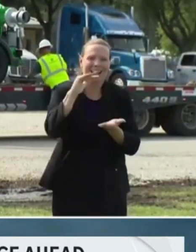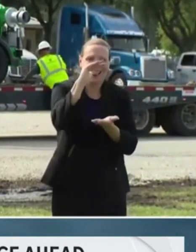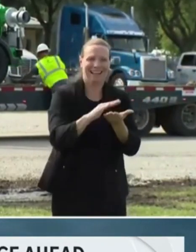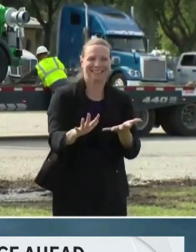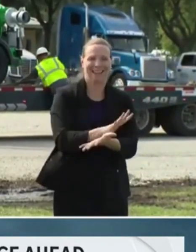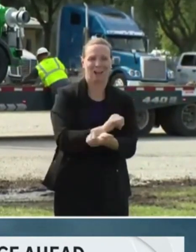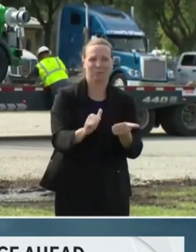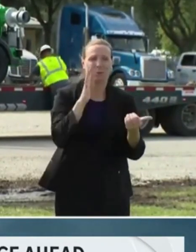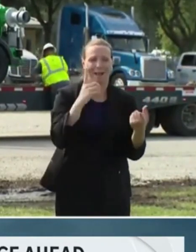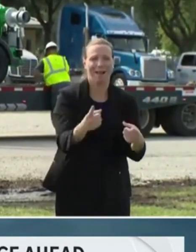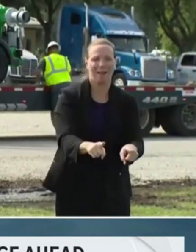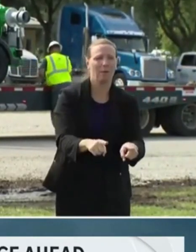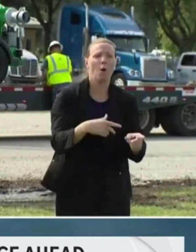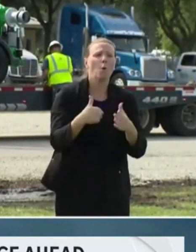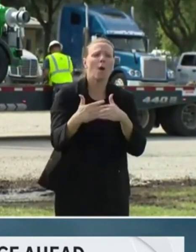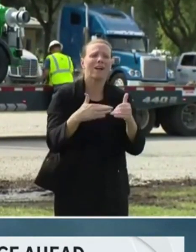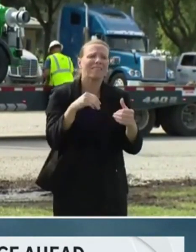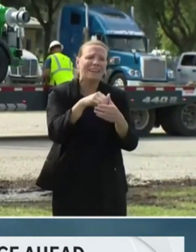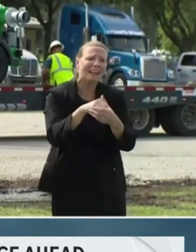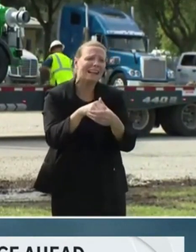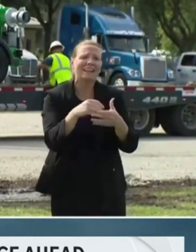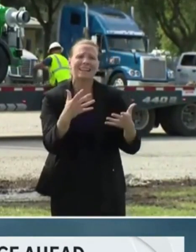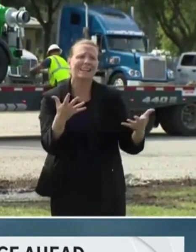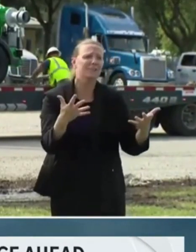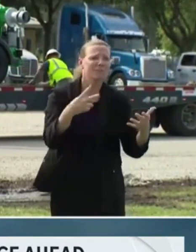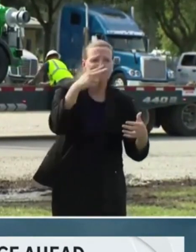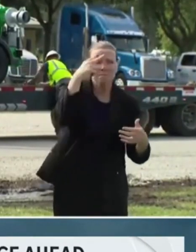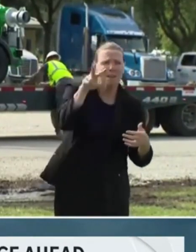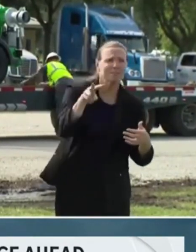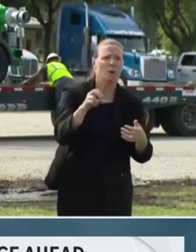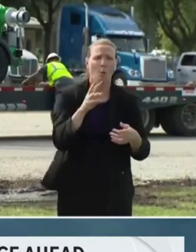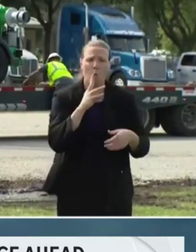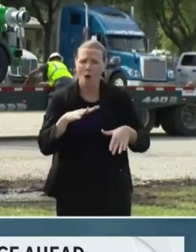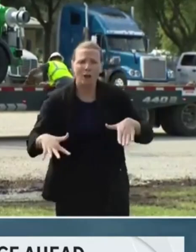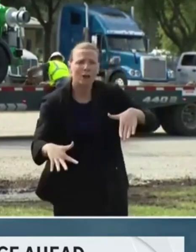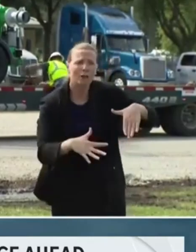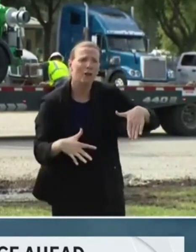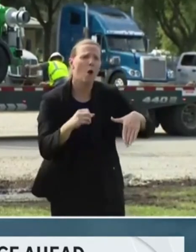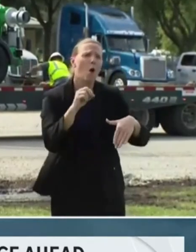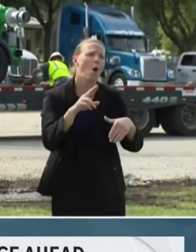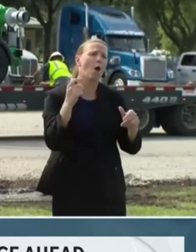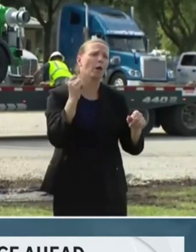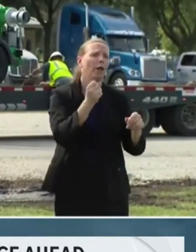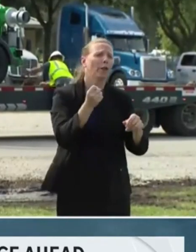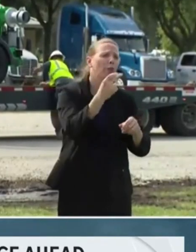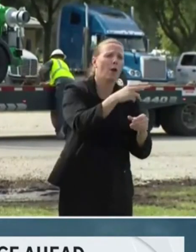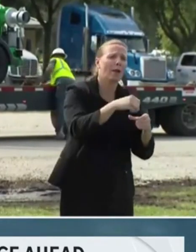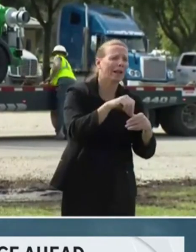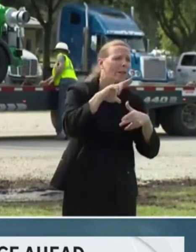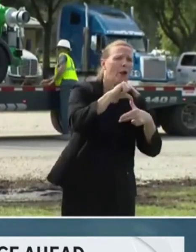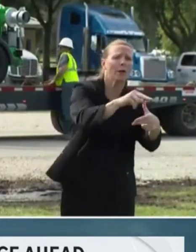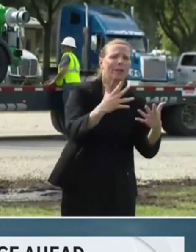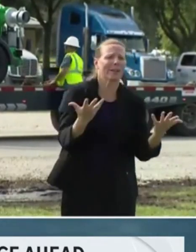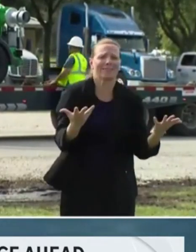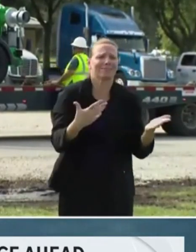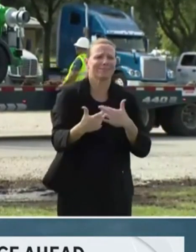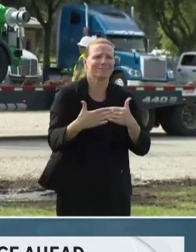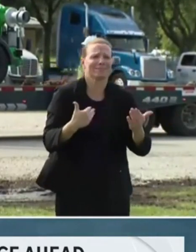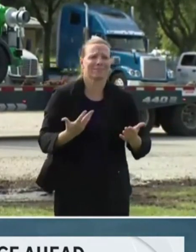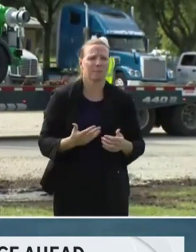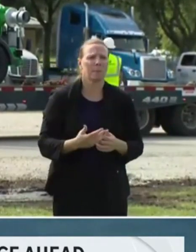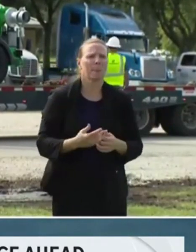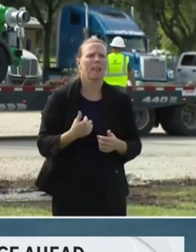Gulf of Mexico, whether it's projectiles that go into other buildings. We have hundreds of state search and